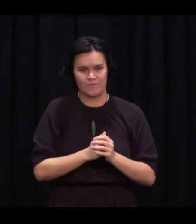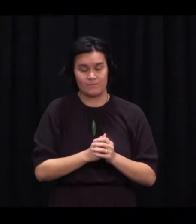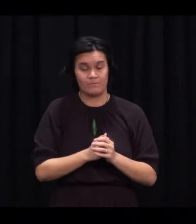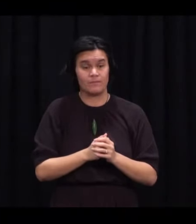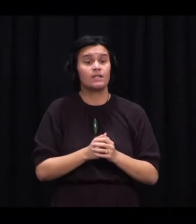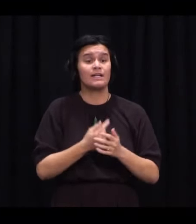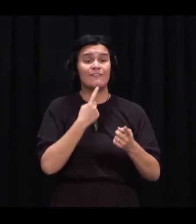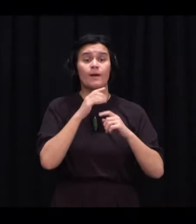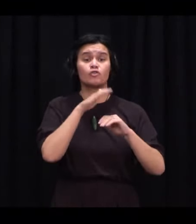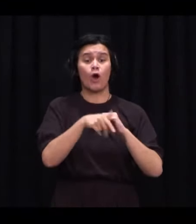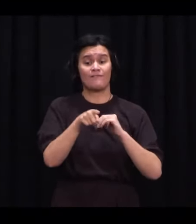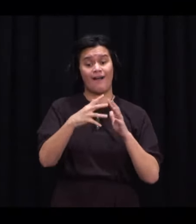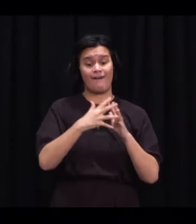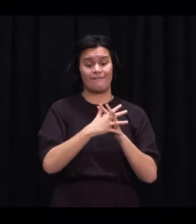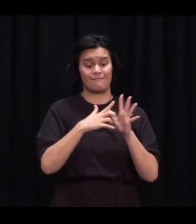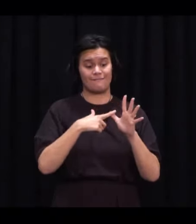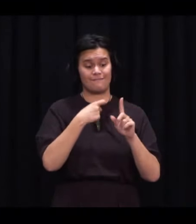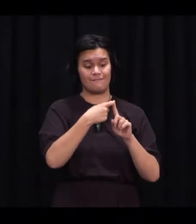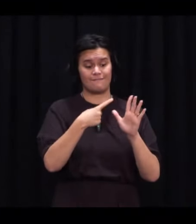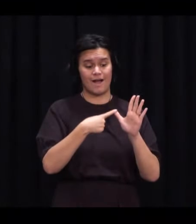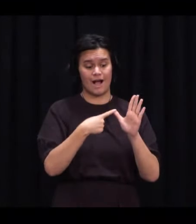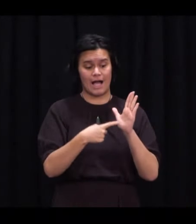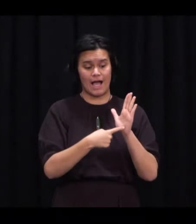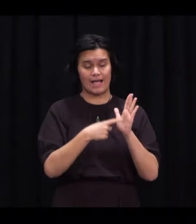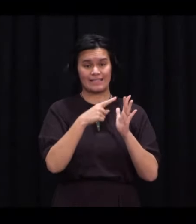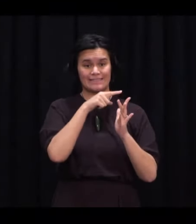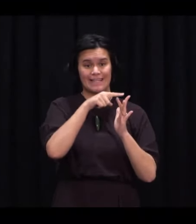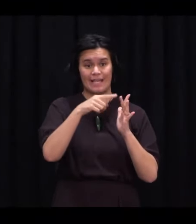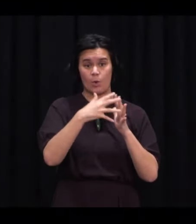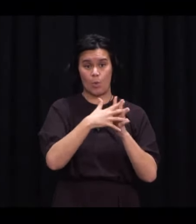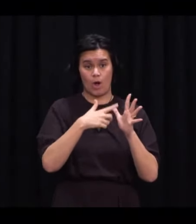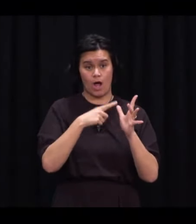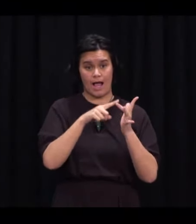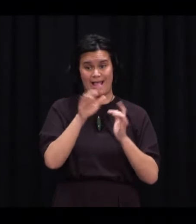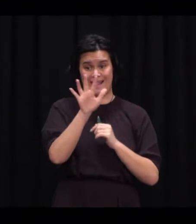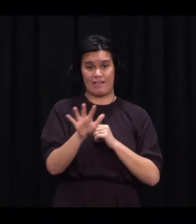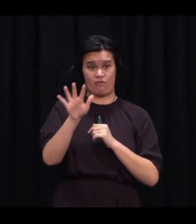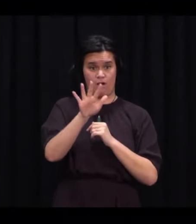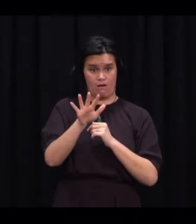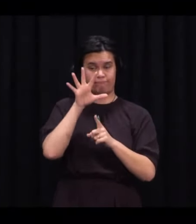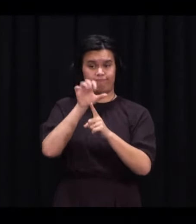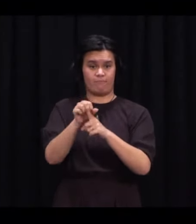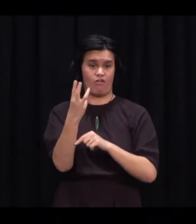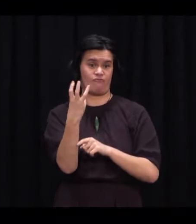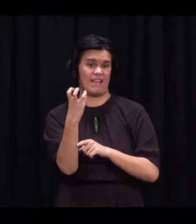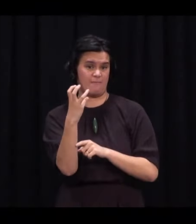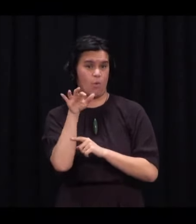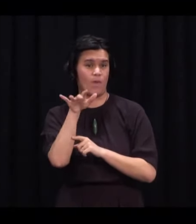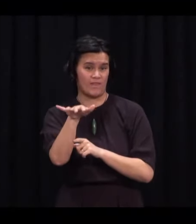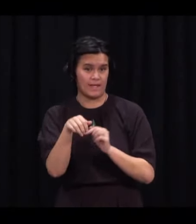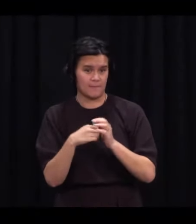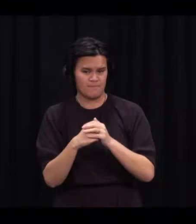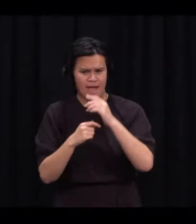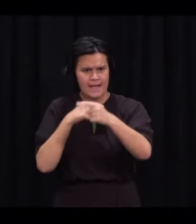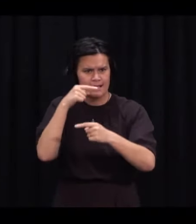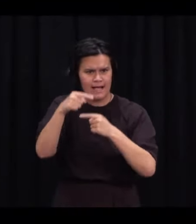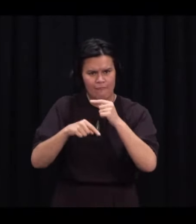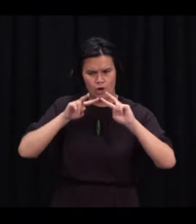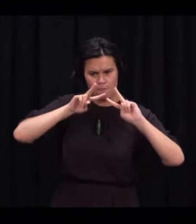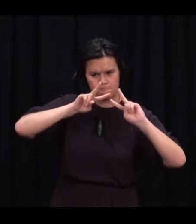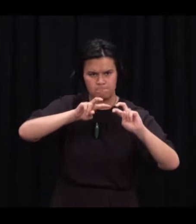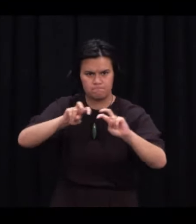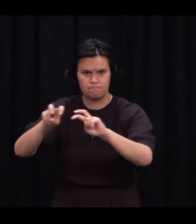situation. We have tested in and around this case and continue to do so. Of that testing, which has included